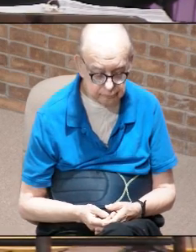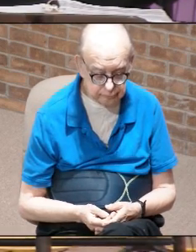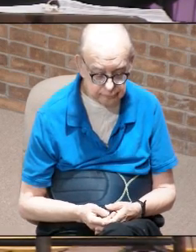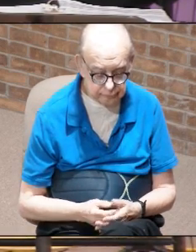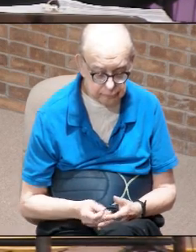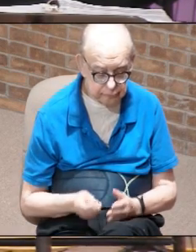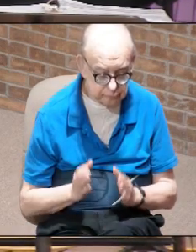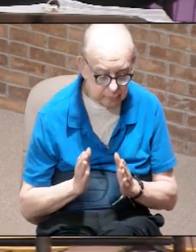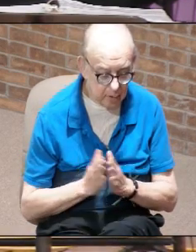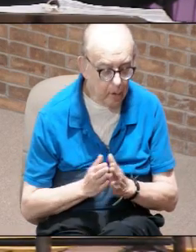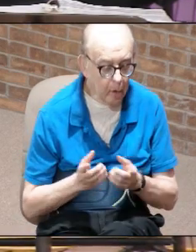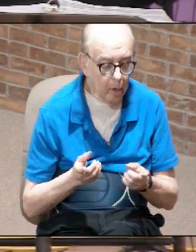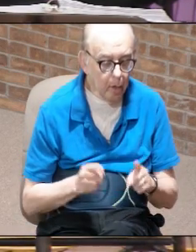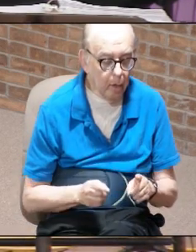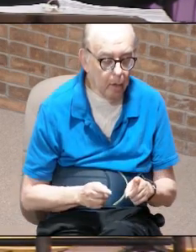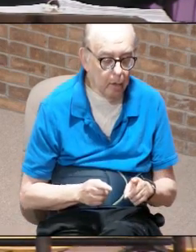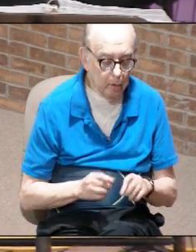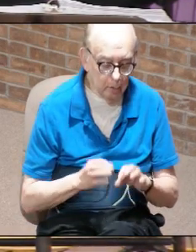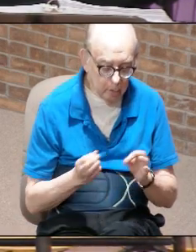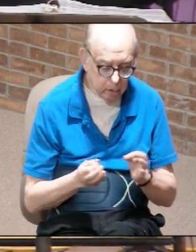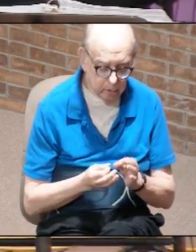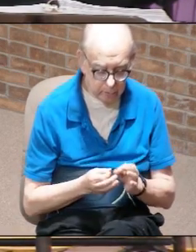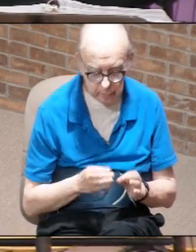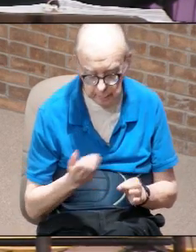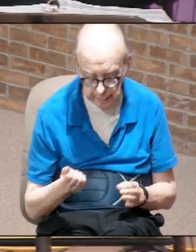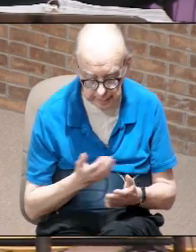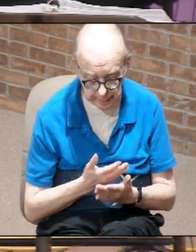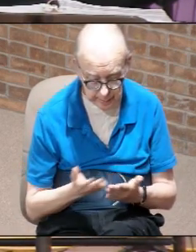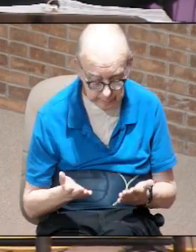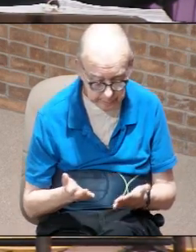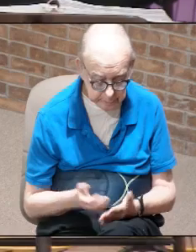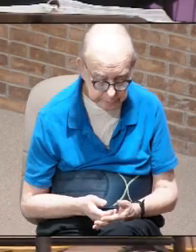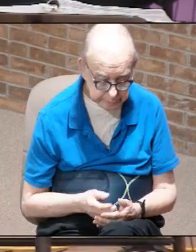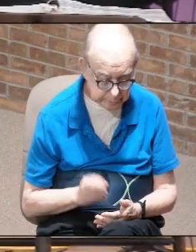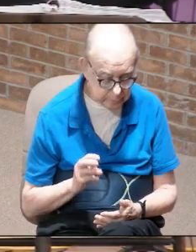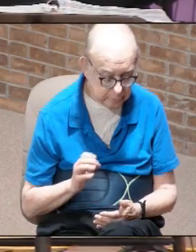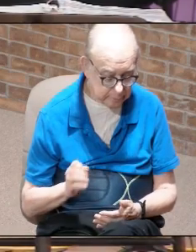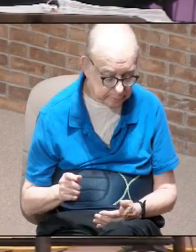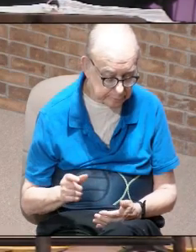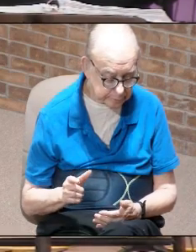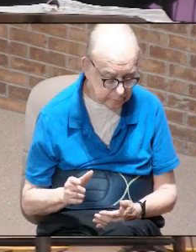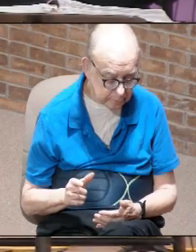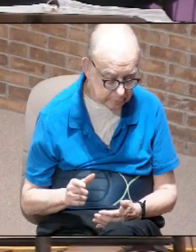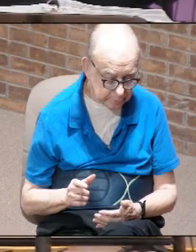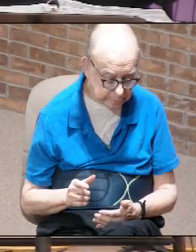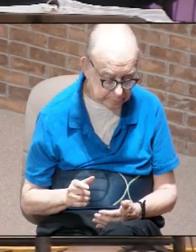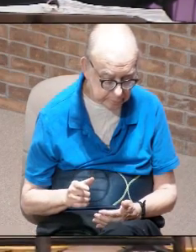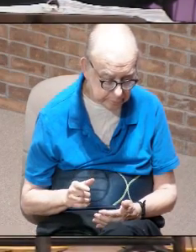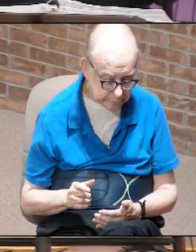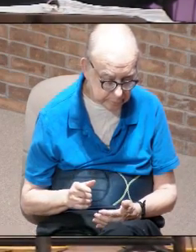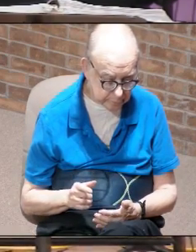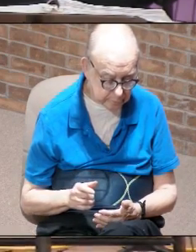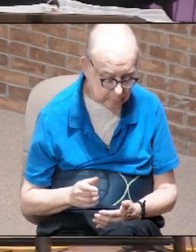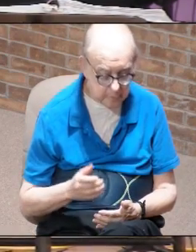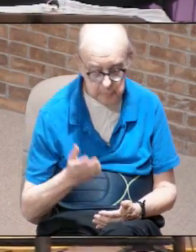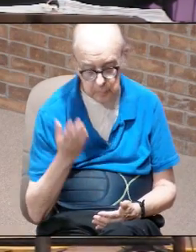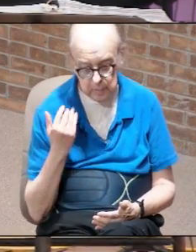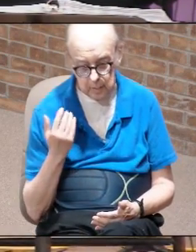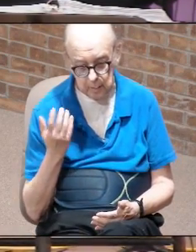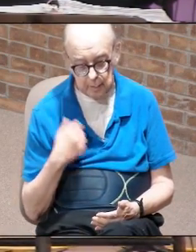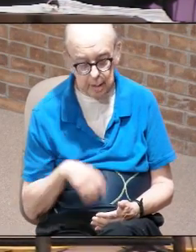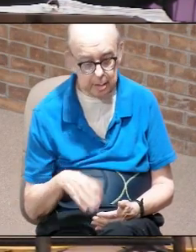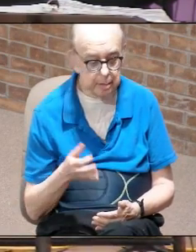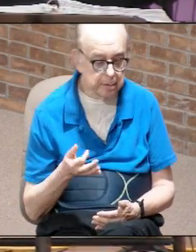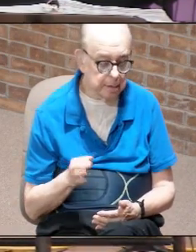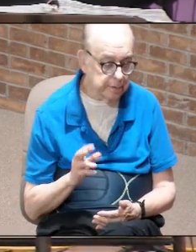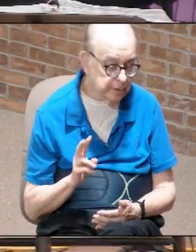And you ask them, well, when's the last time you gave your family anything? Well, it was back in